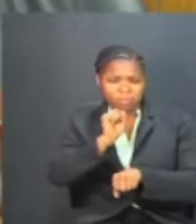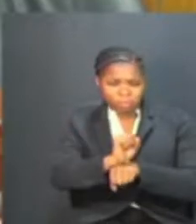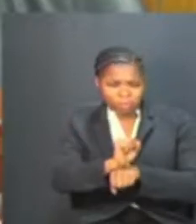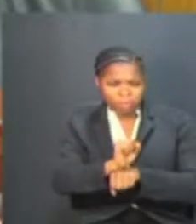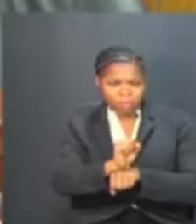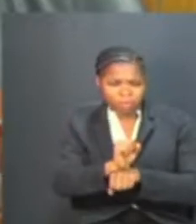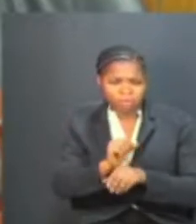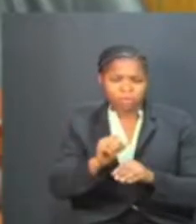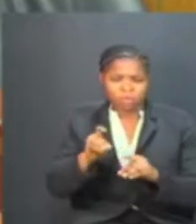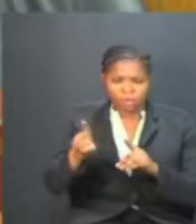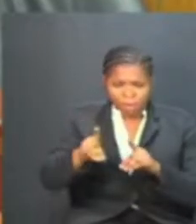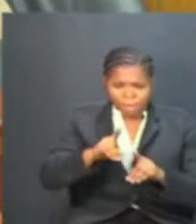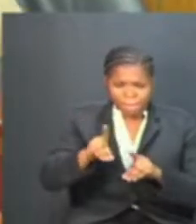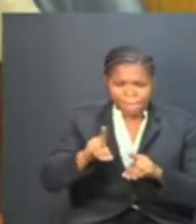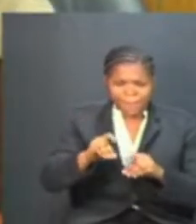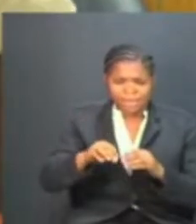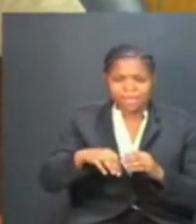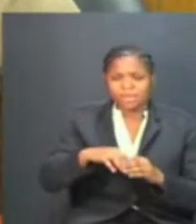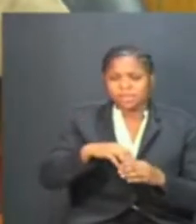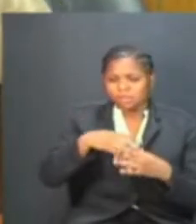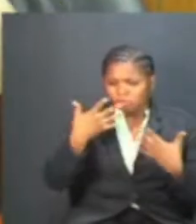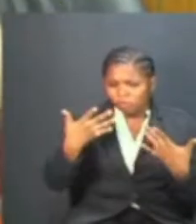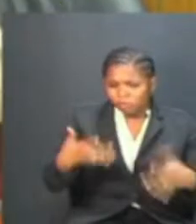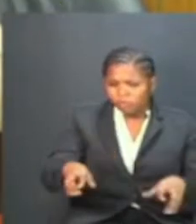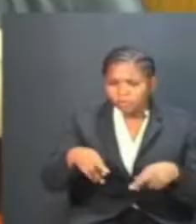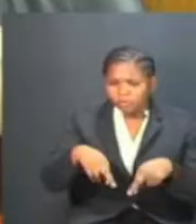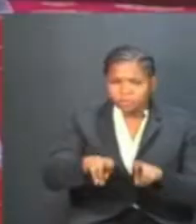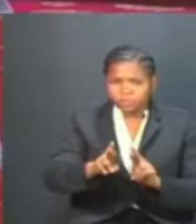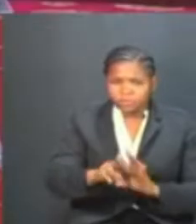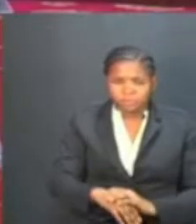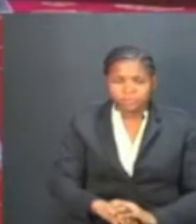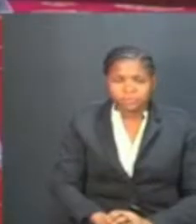the road? Thank you. Yes, Honorable Minister.